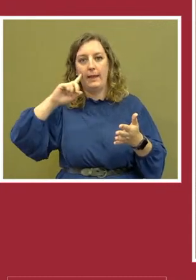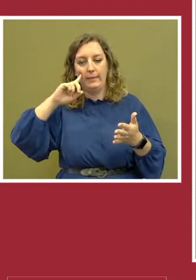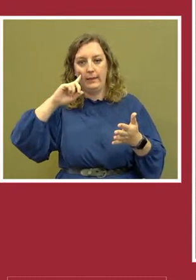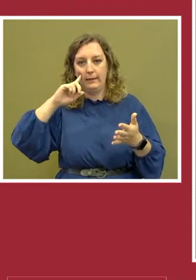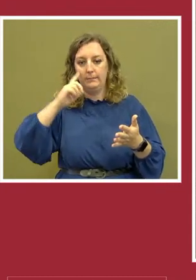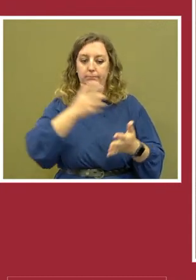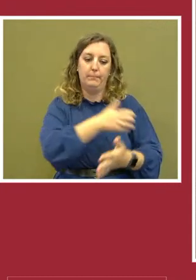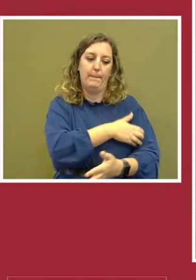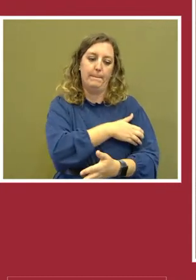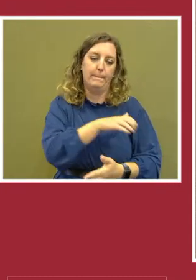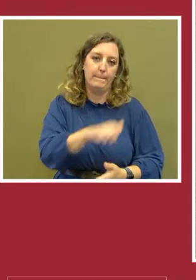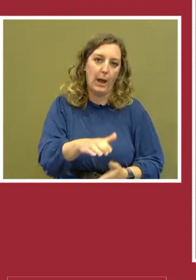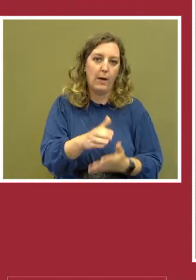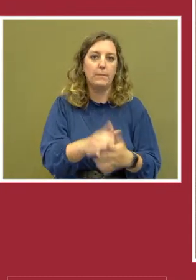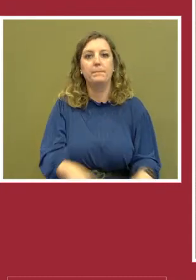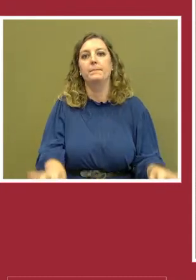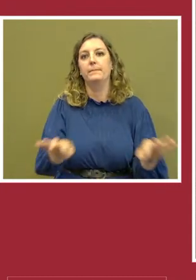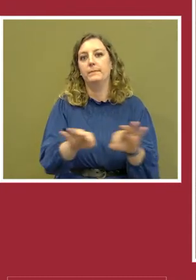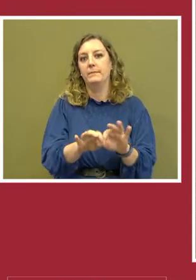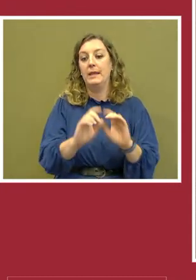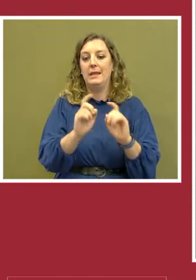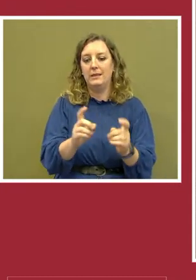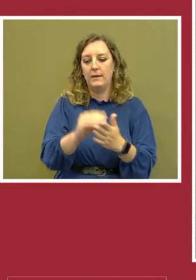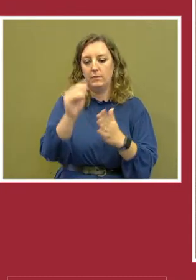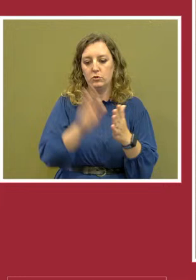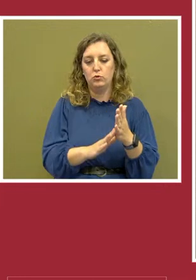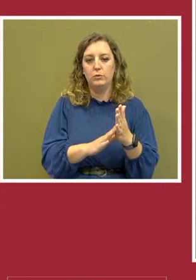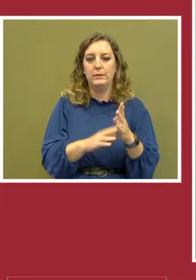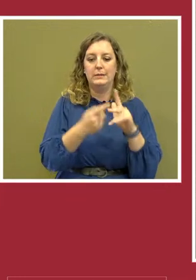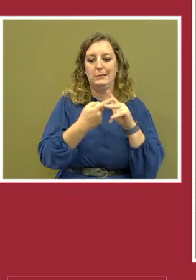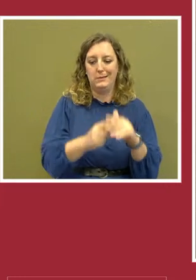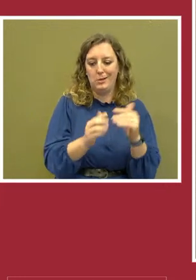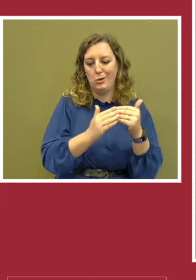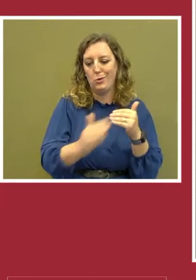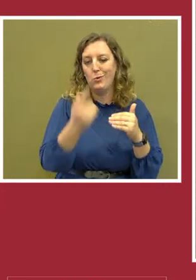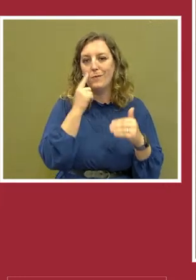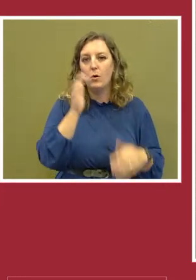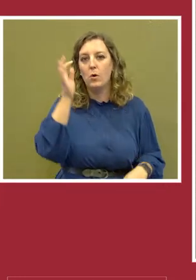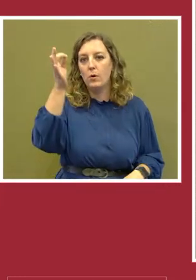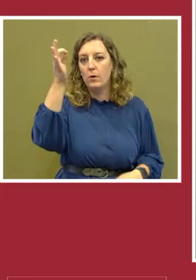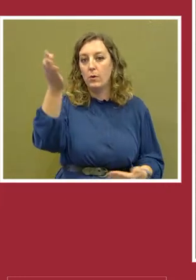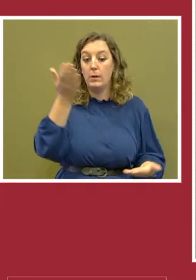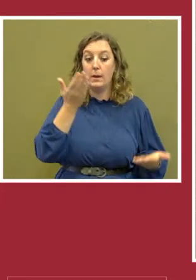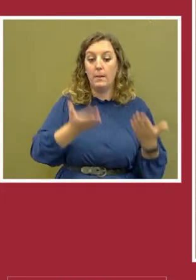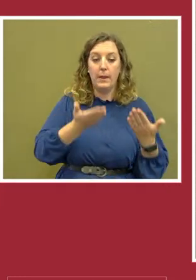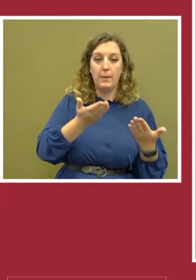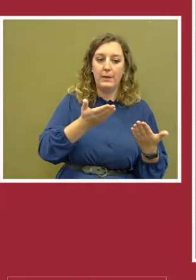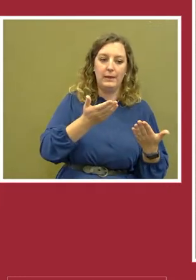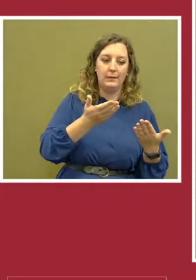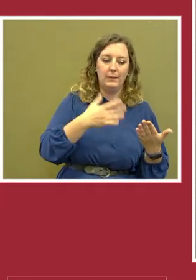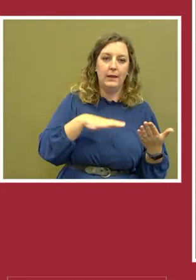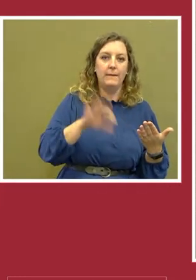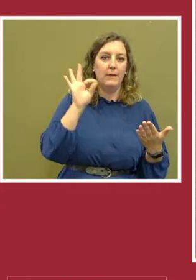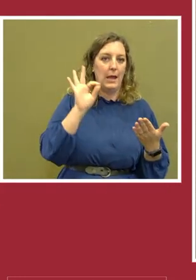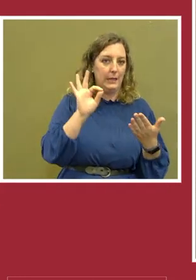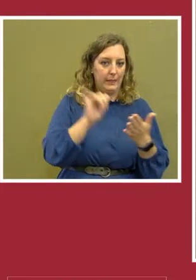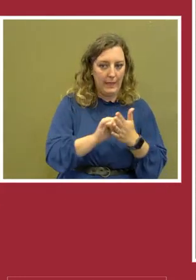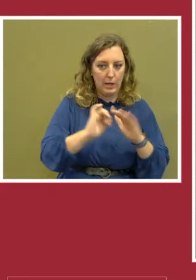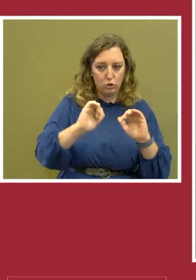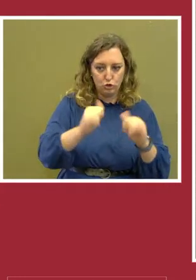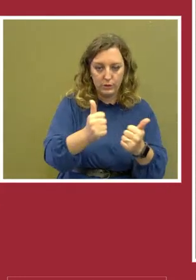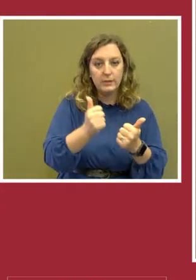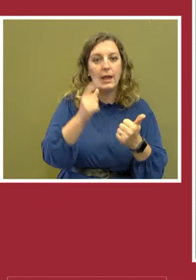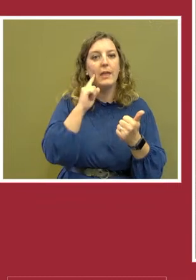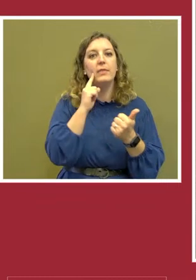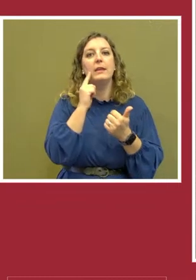so powerful and so meaningful and gives so many students a head start on their futures who may otherwise find that especially challenging. I